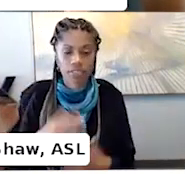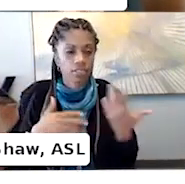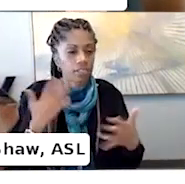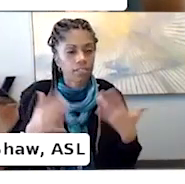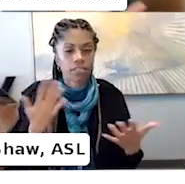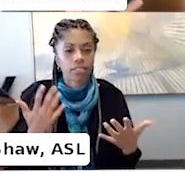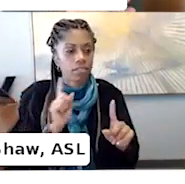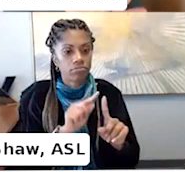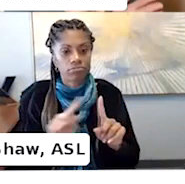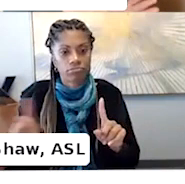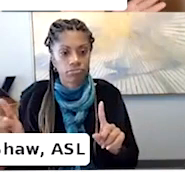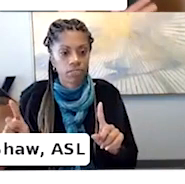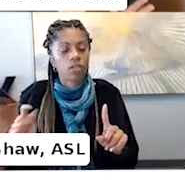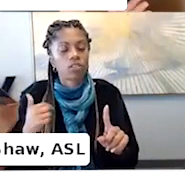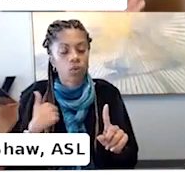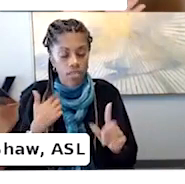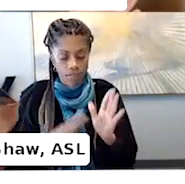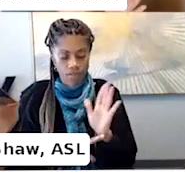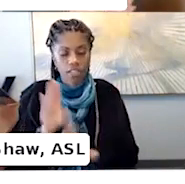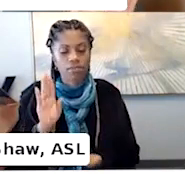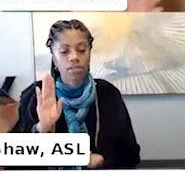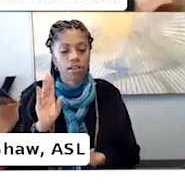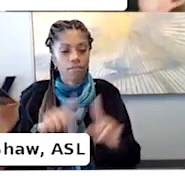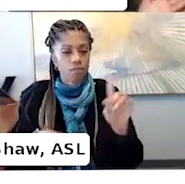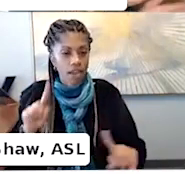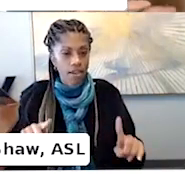we have developed a variety of practices that really work, that